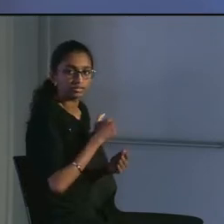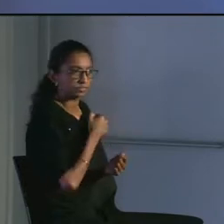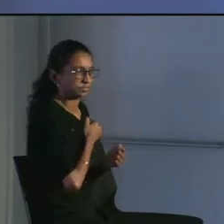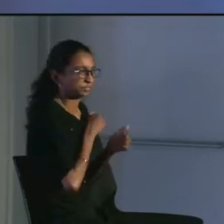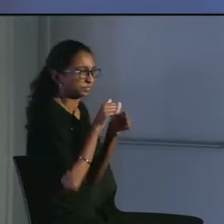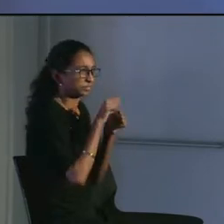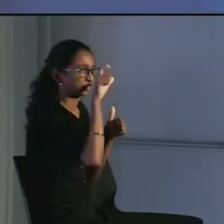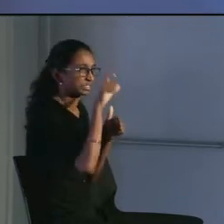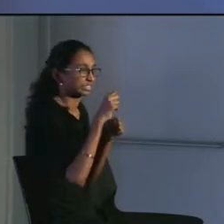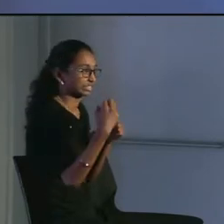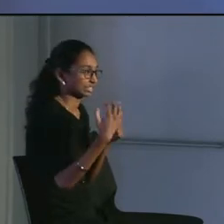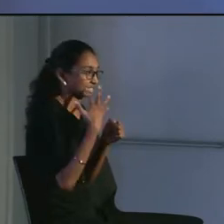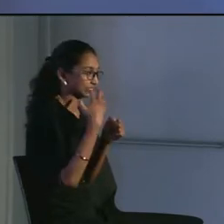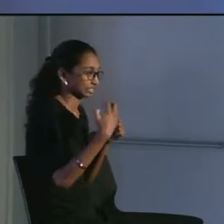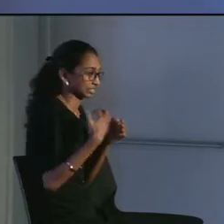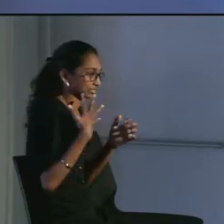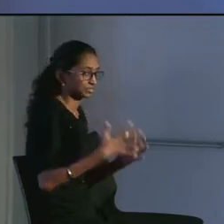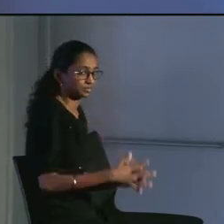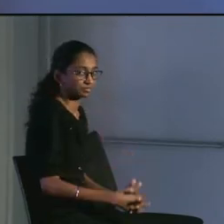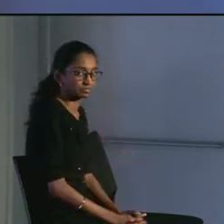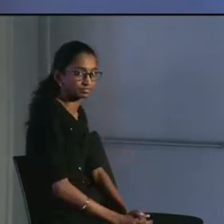evidence.